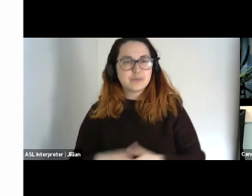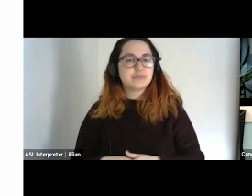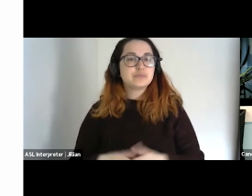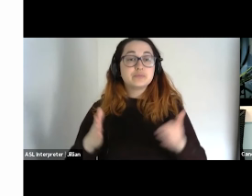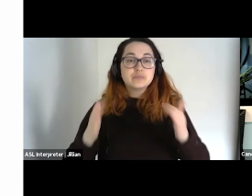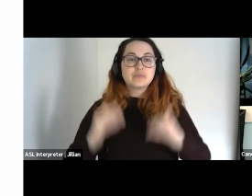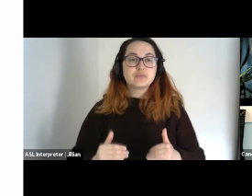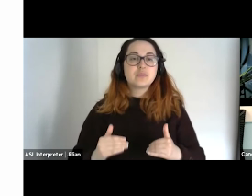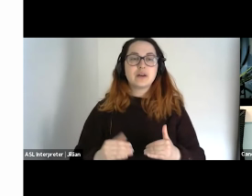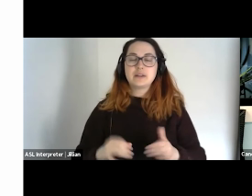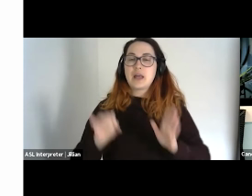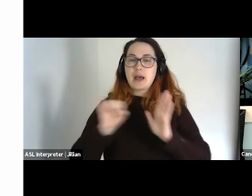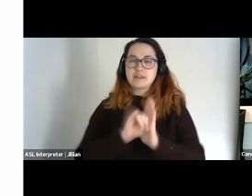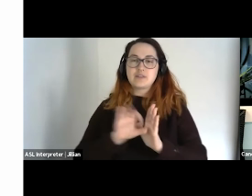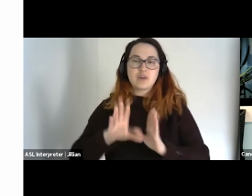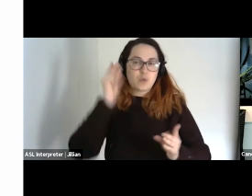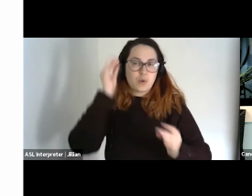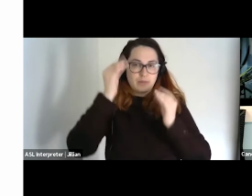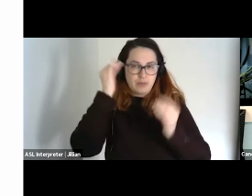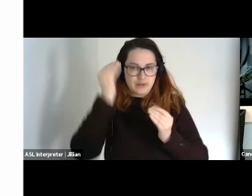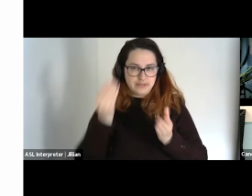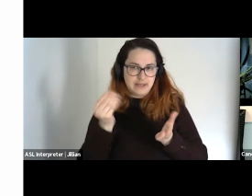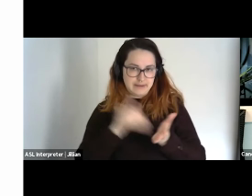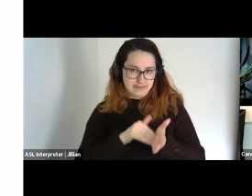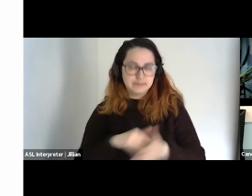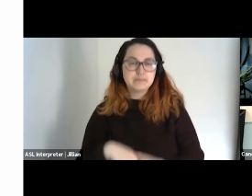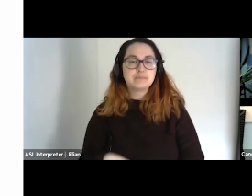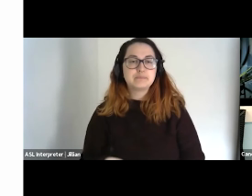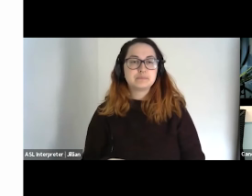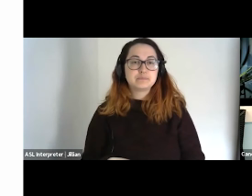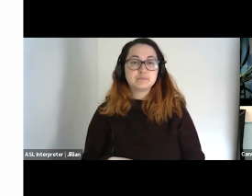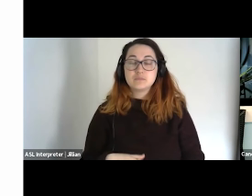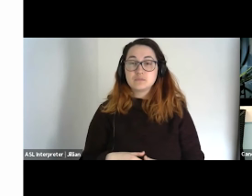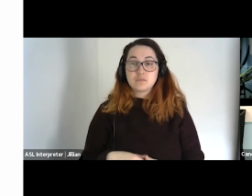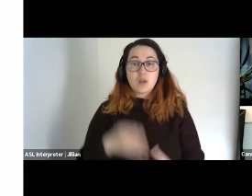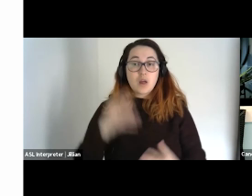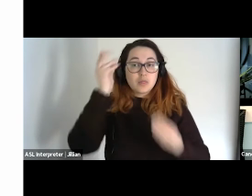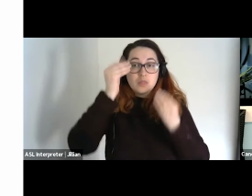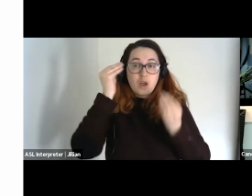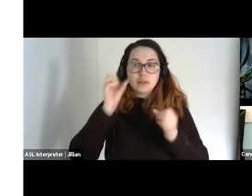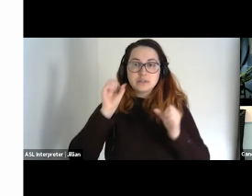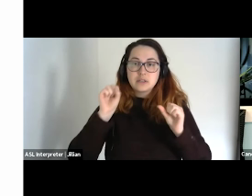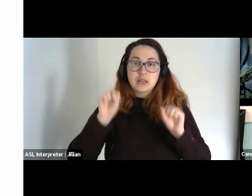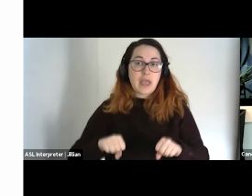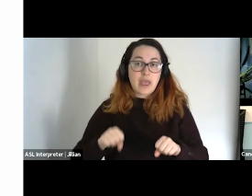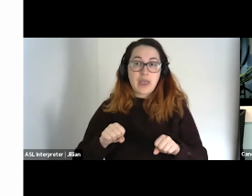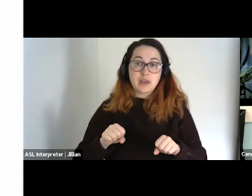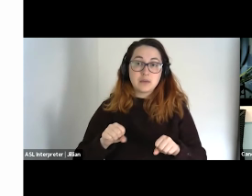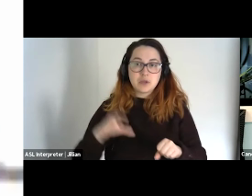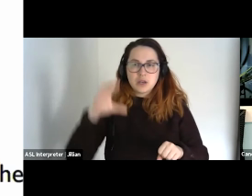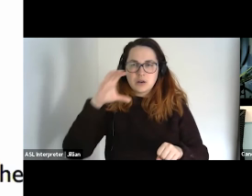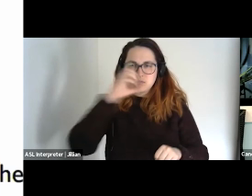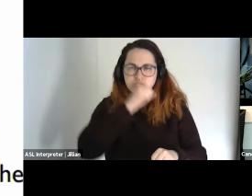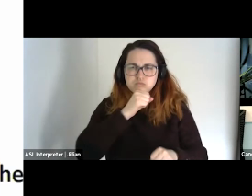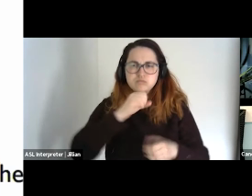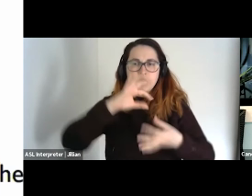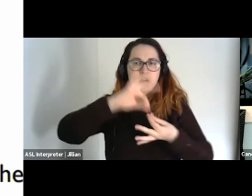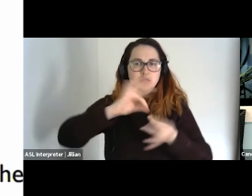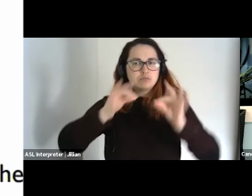your thoughts in that situation once more. Okay, so these thoughts can take the form of assumptions, interpretations,